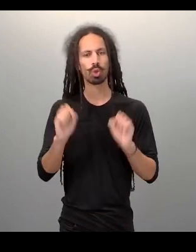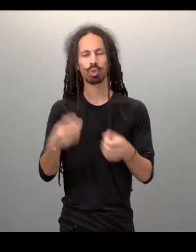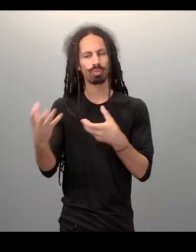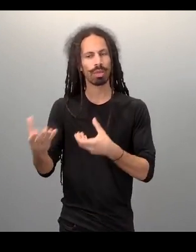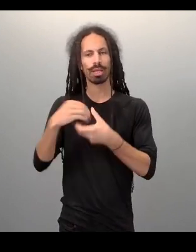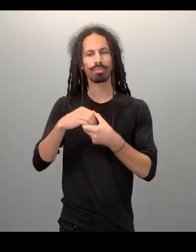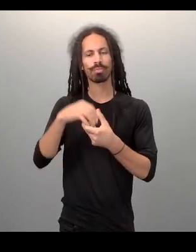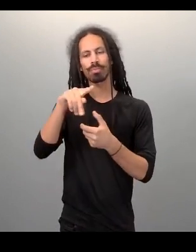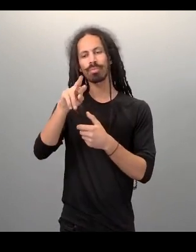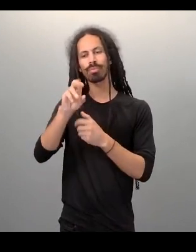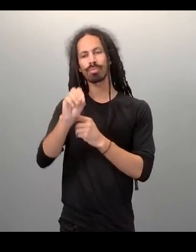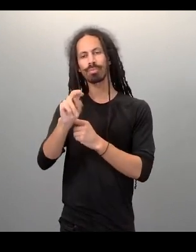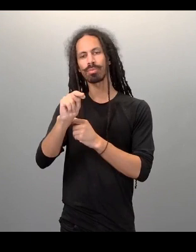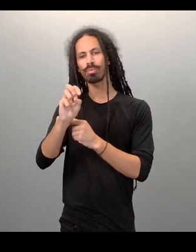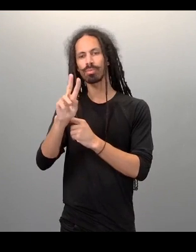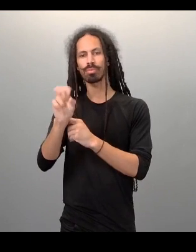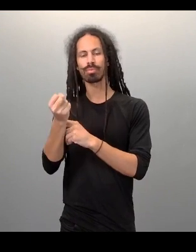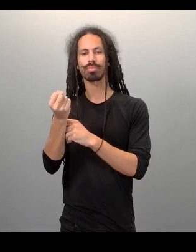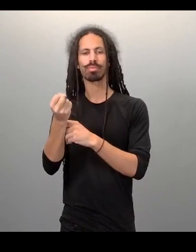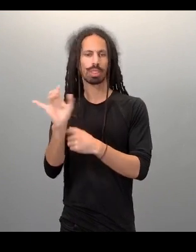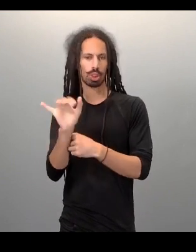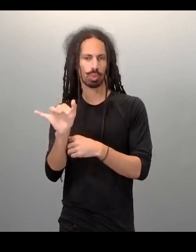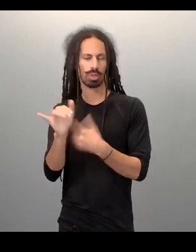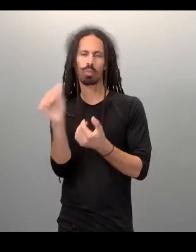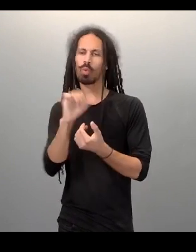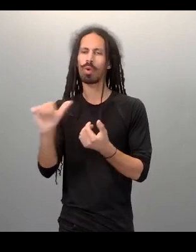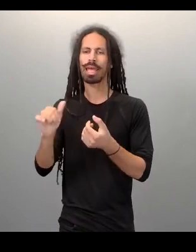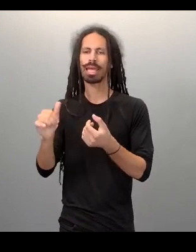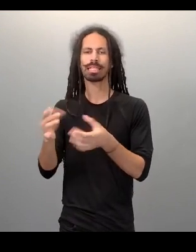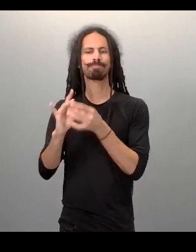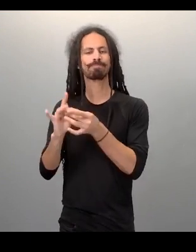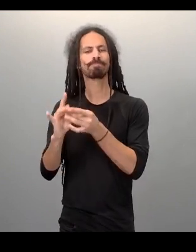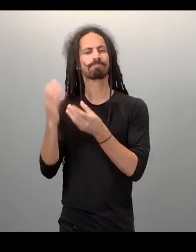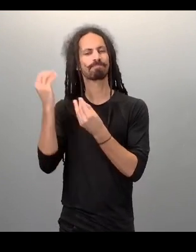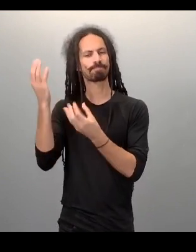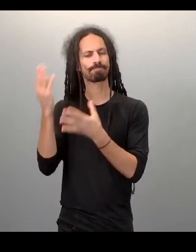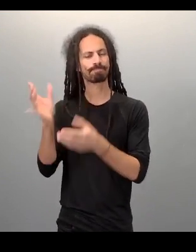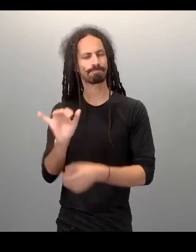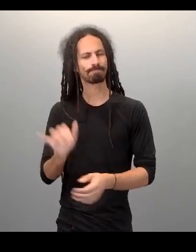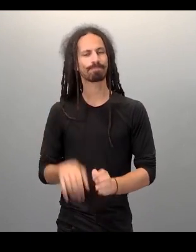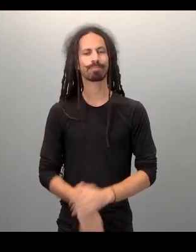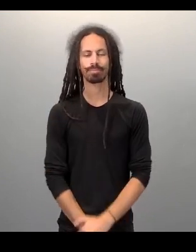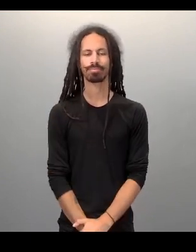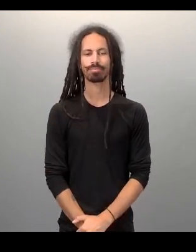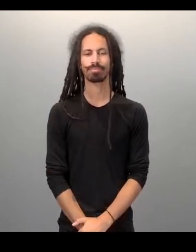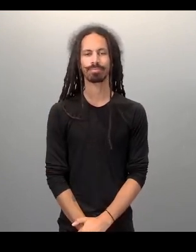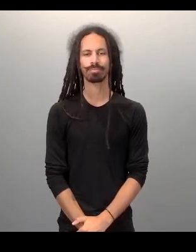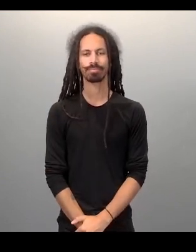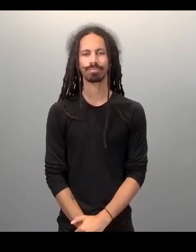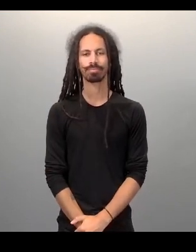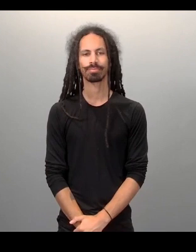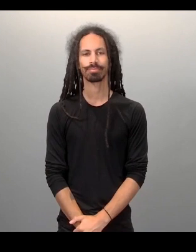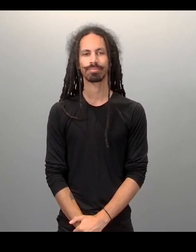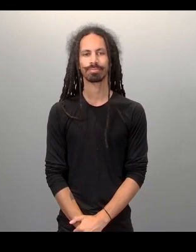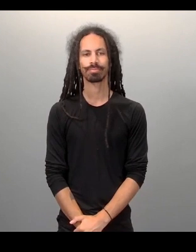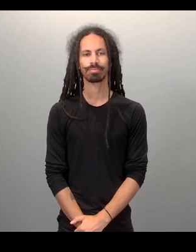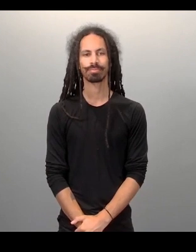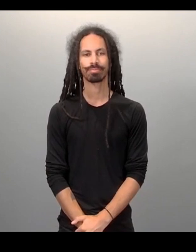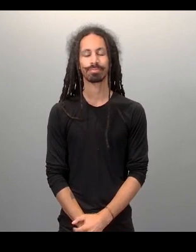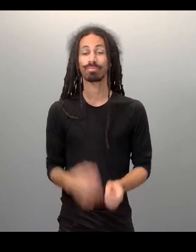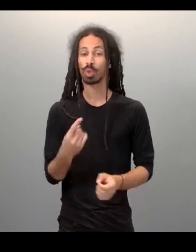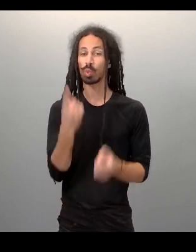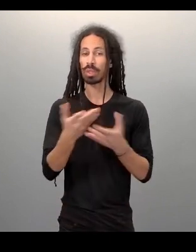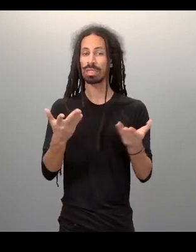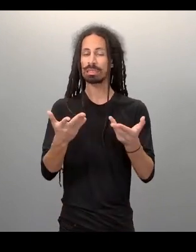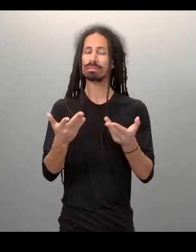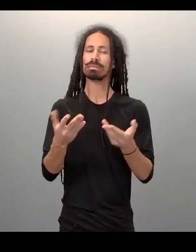other additional information that you find relevant. So one thing to consider about